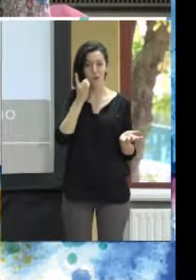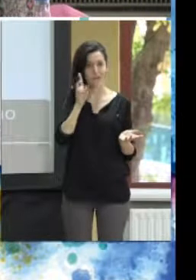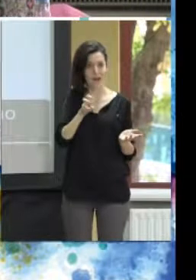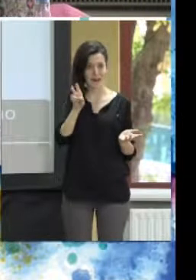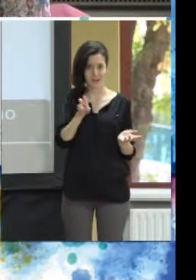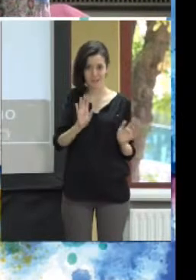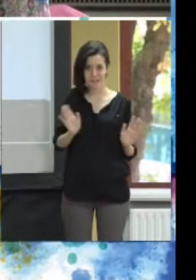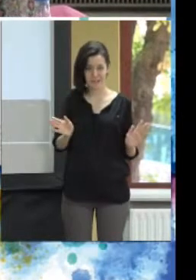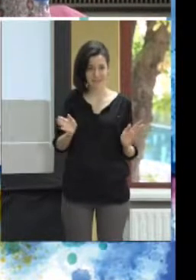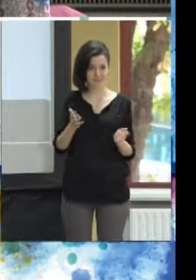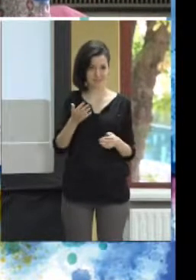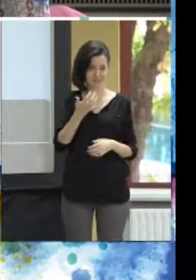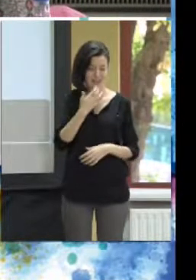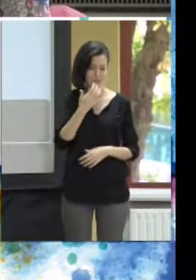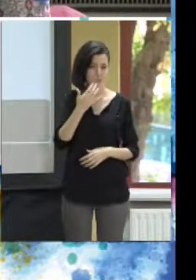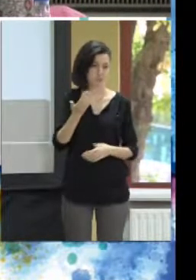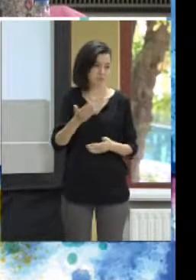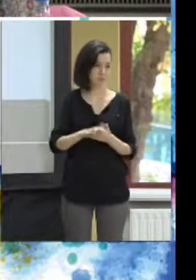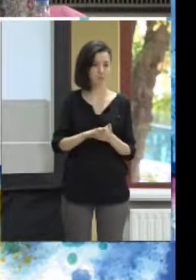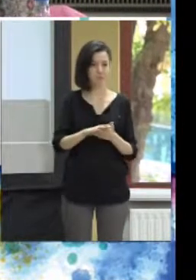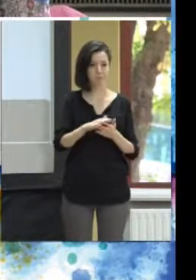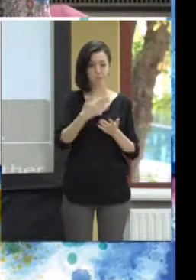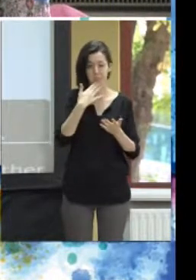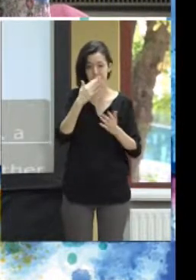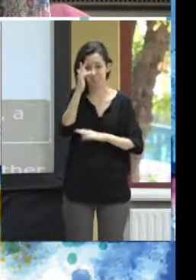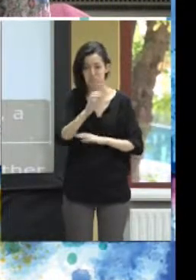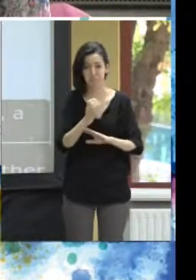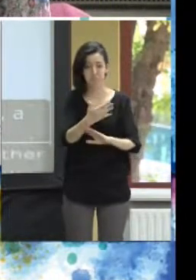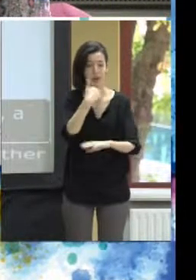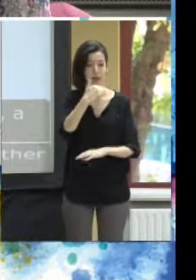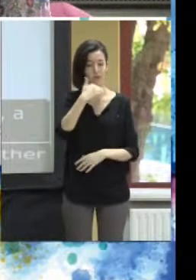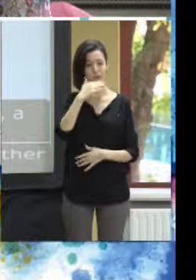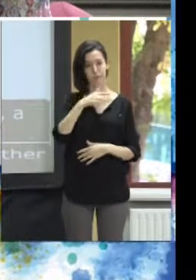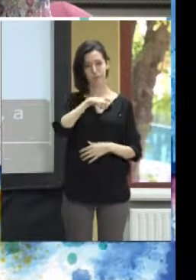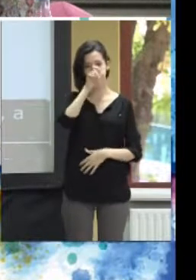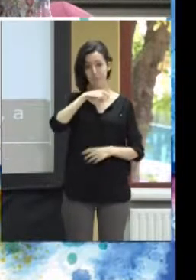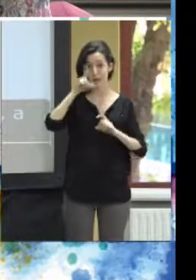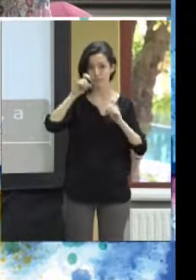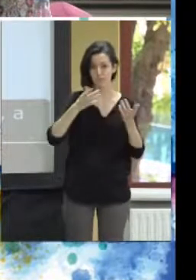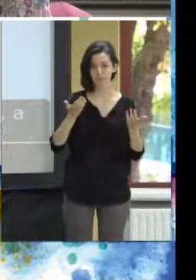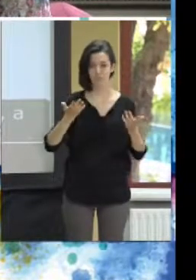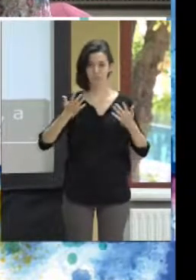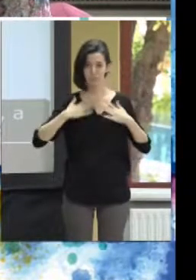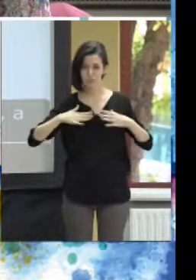another one what is going on with certain gestures,